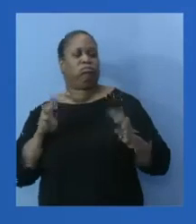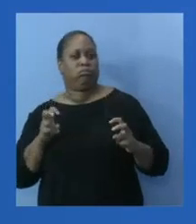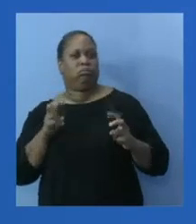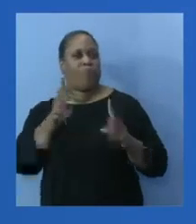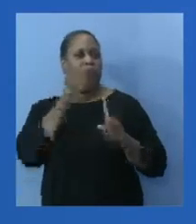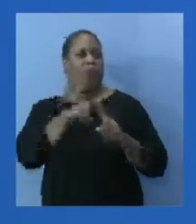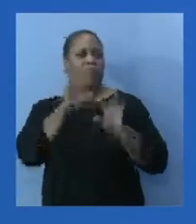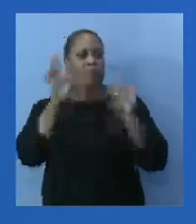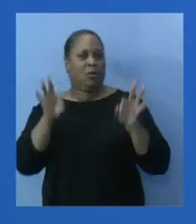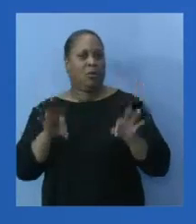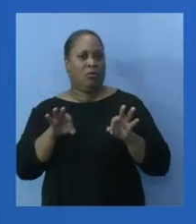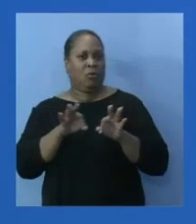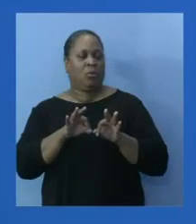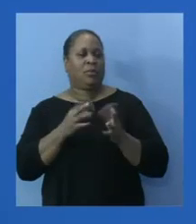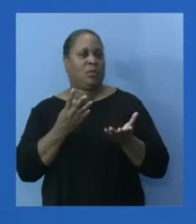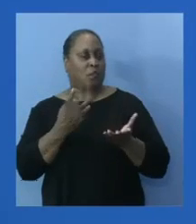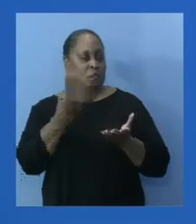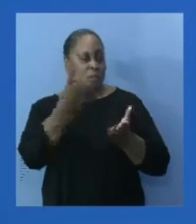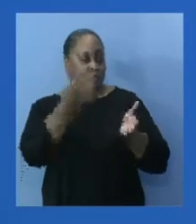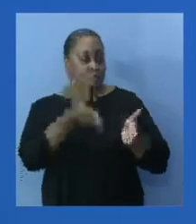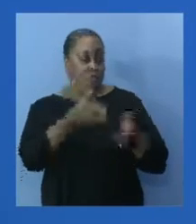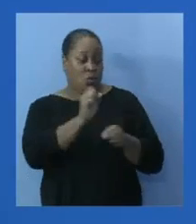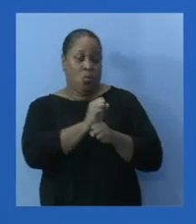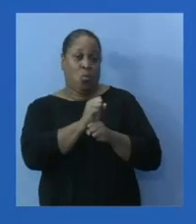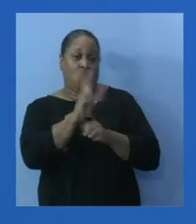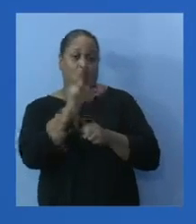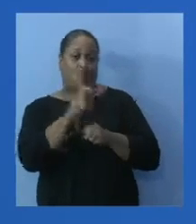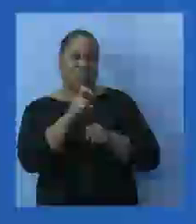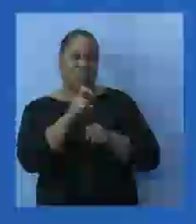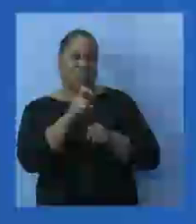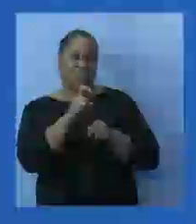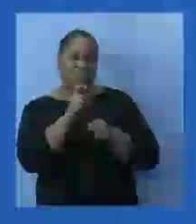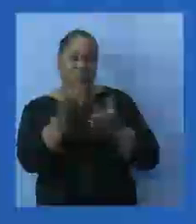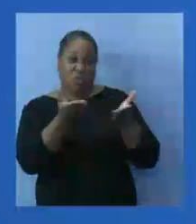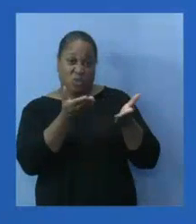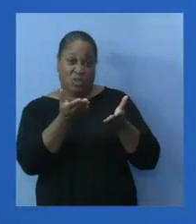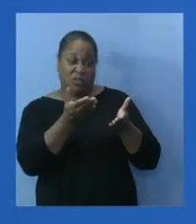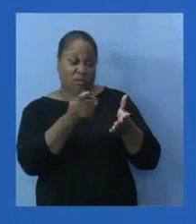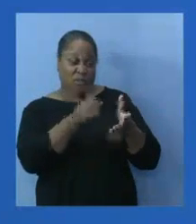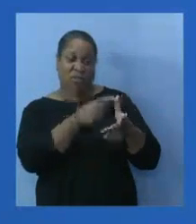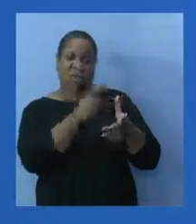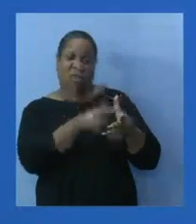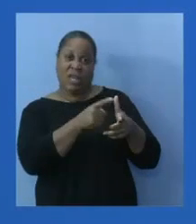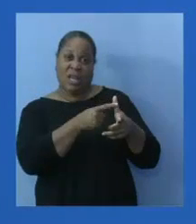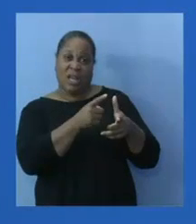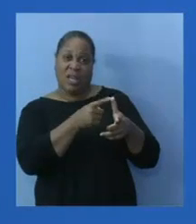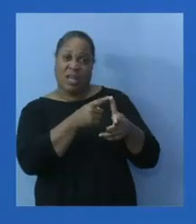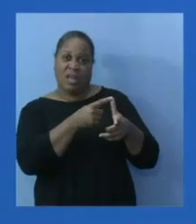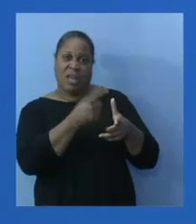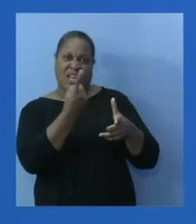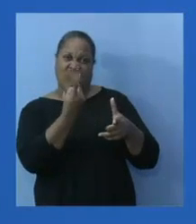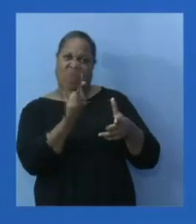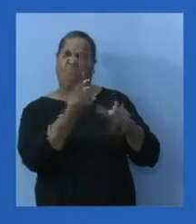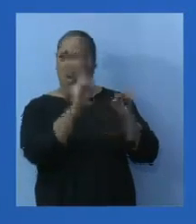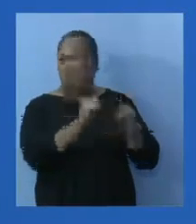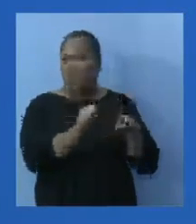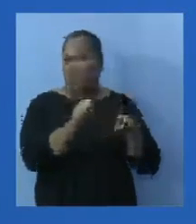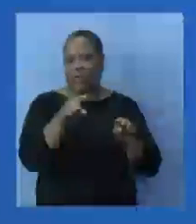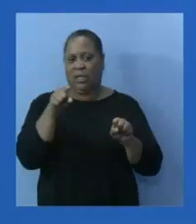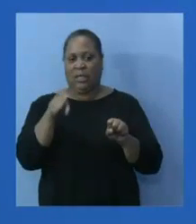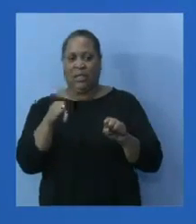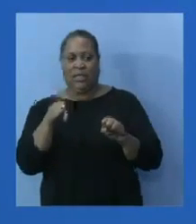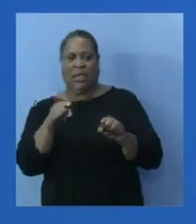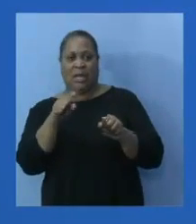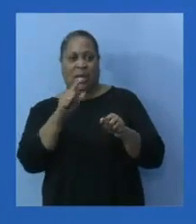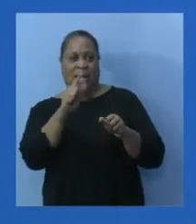example. One person that works in essential service A has a comorbidity. Another person of the same age works in the same